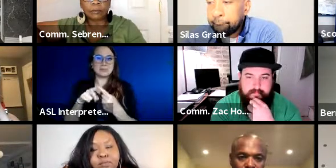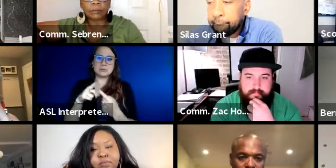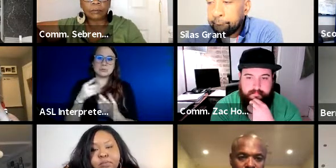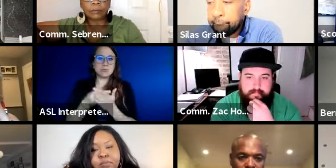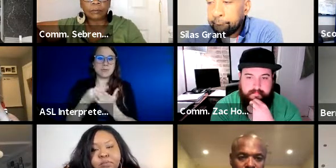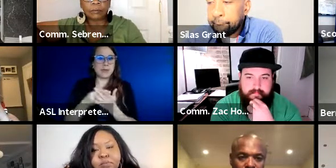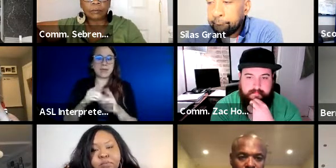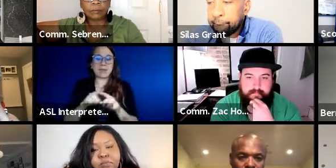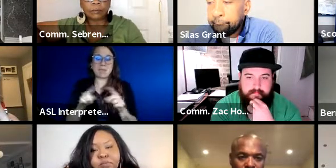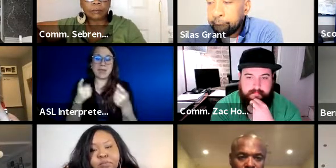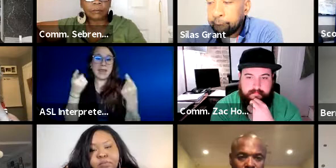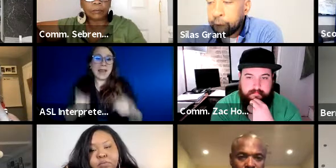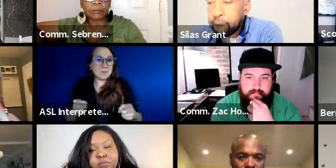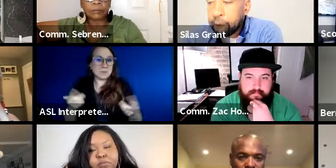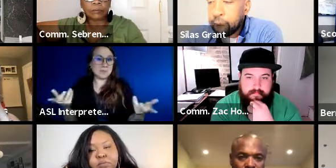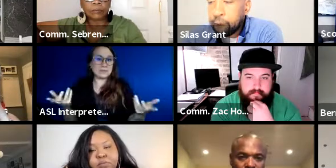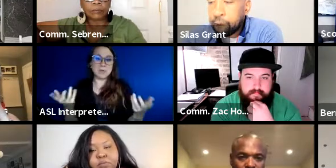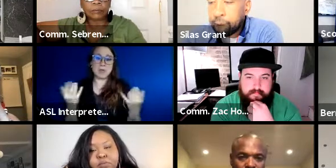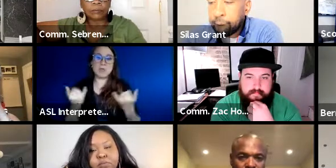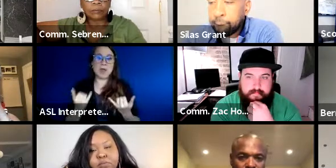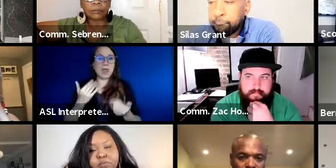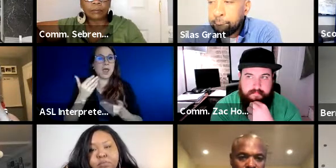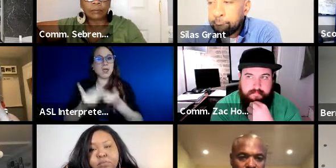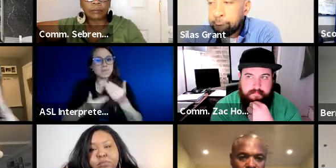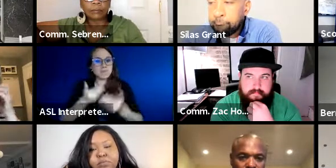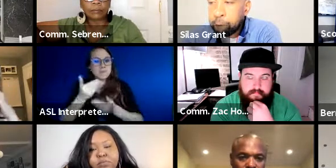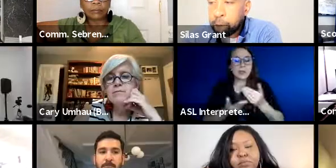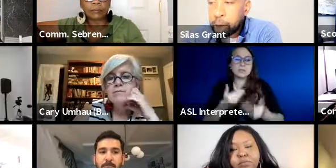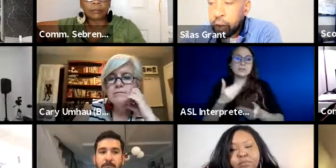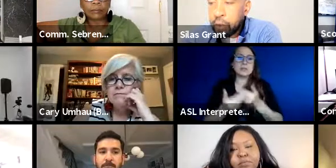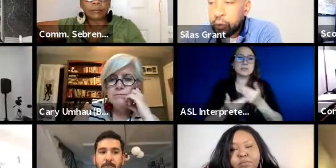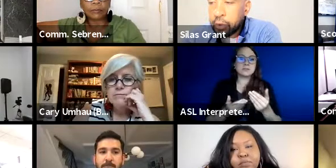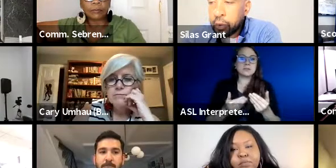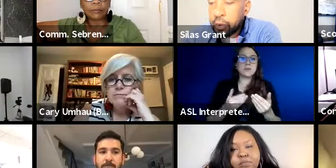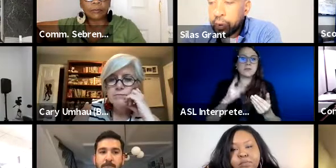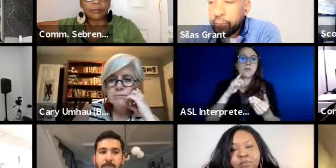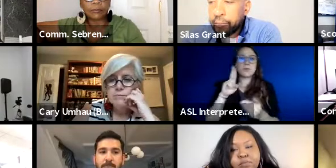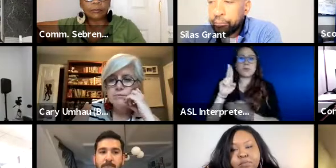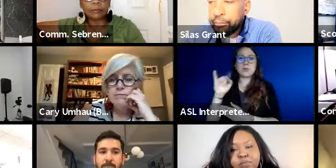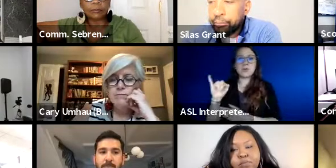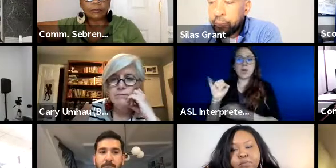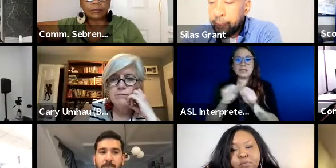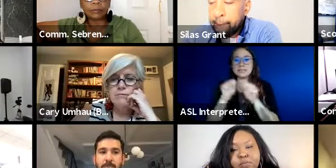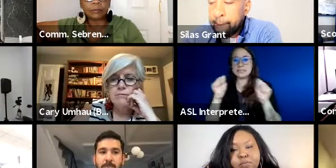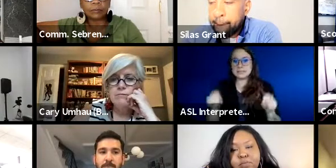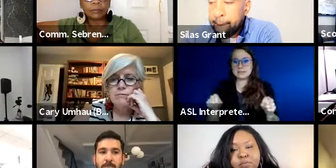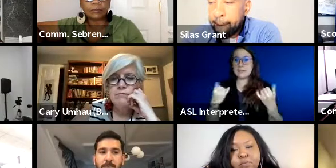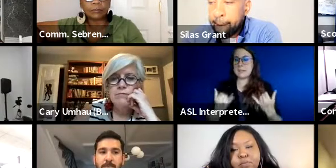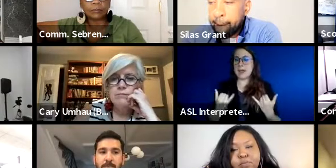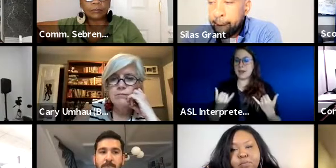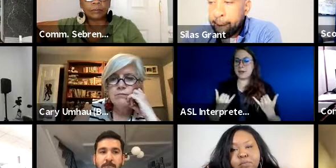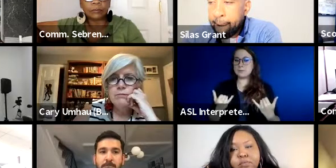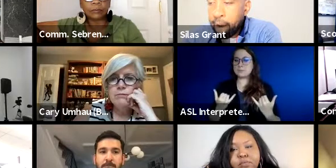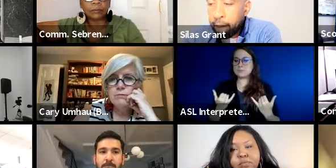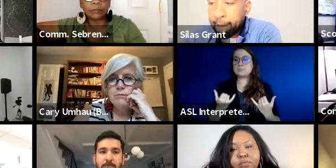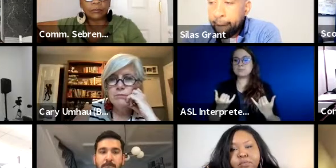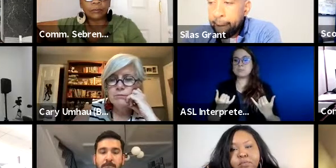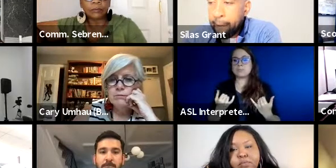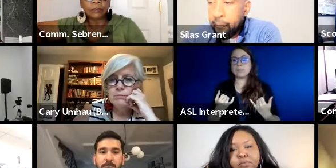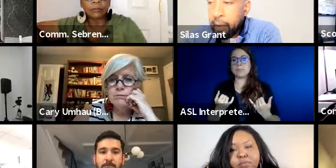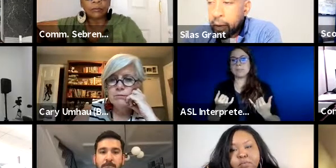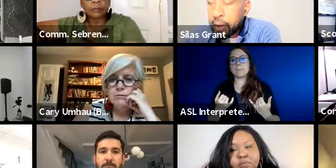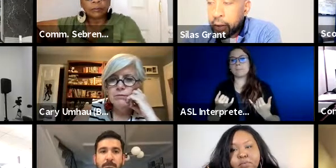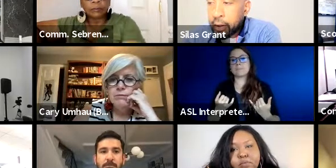And so we are in the procurement process for the UI system now. And